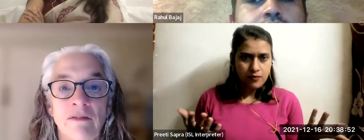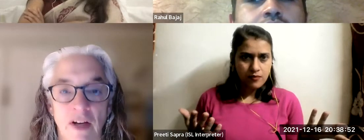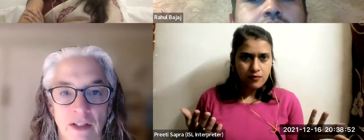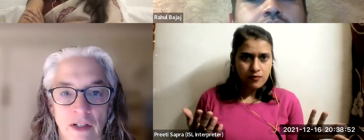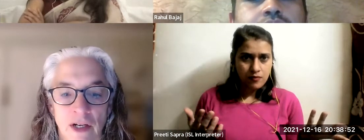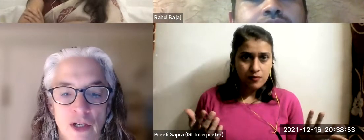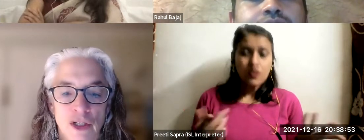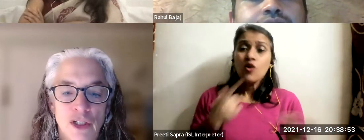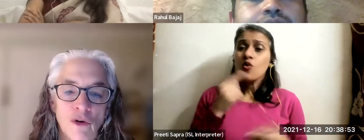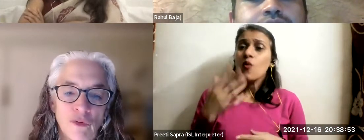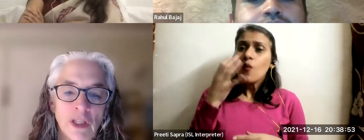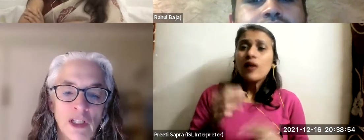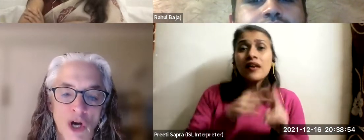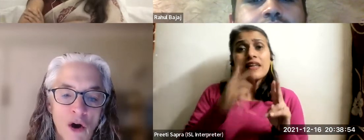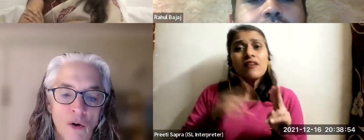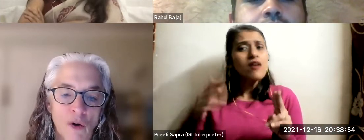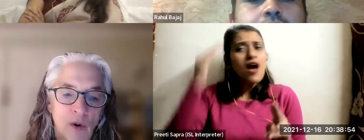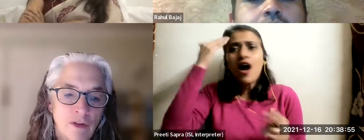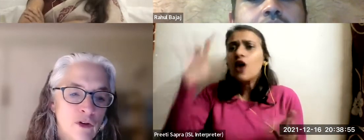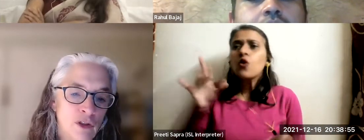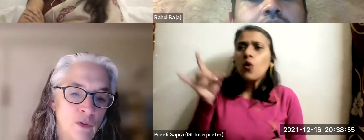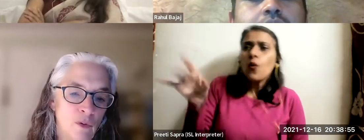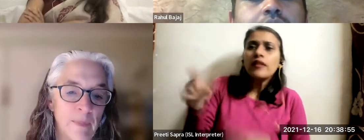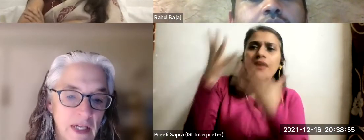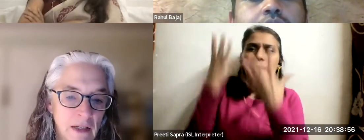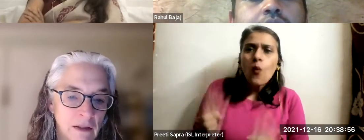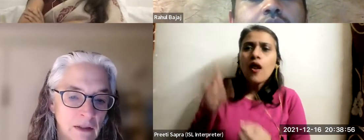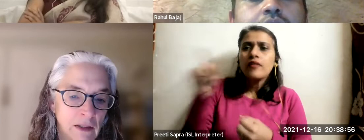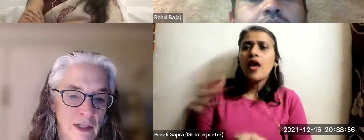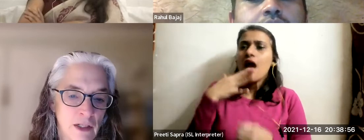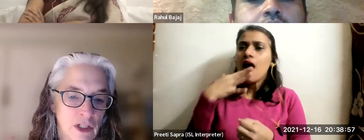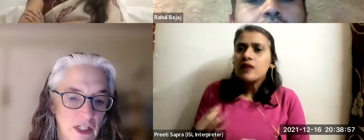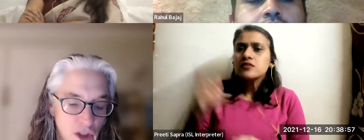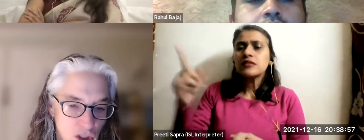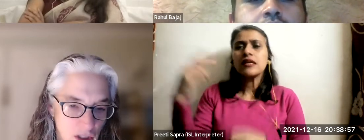blind grandfather. So you don't really know what's going to appeal